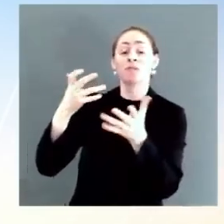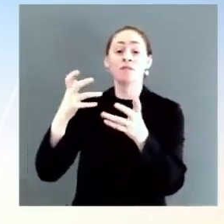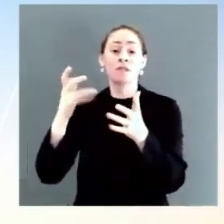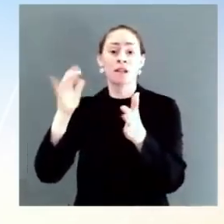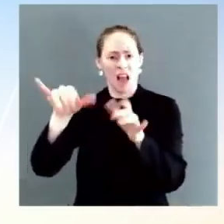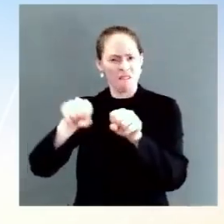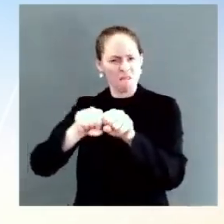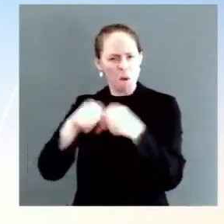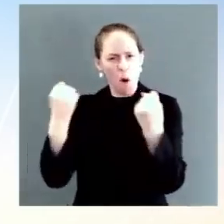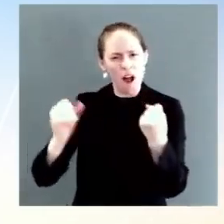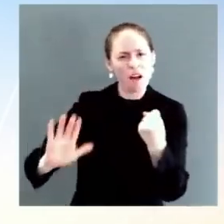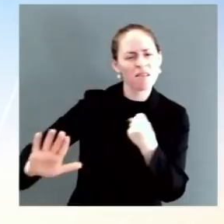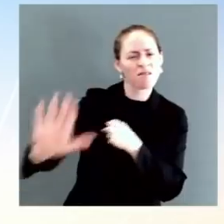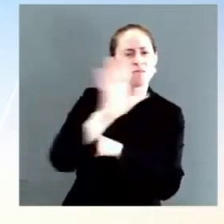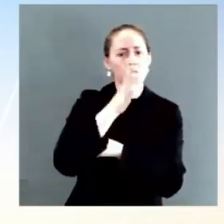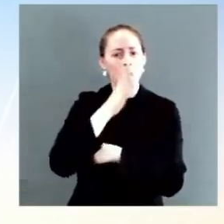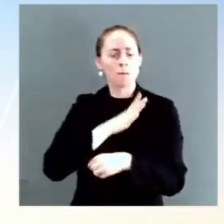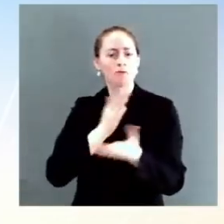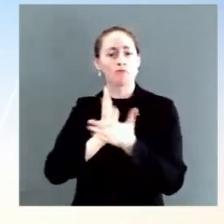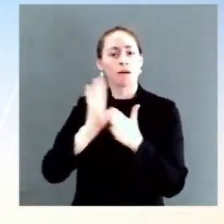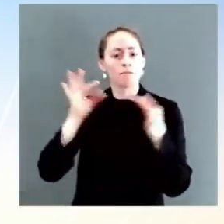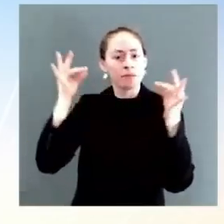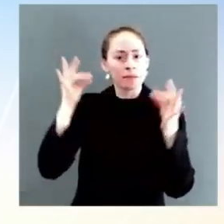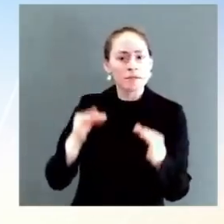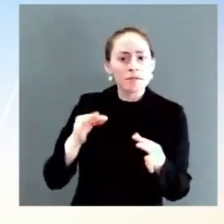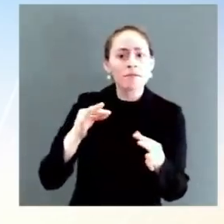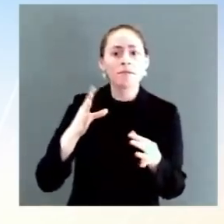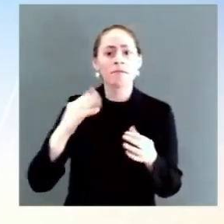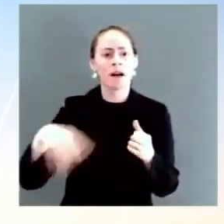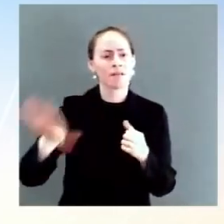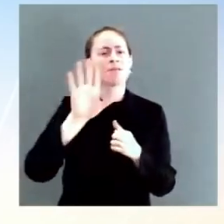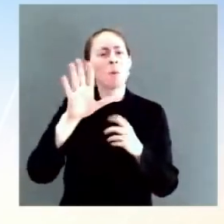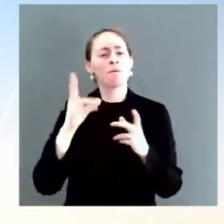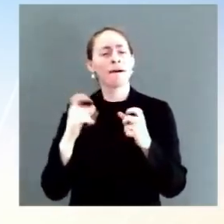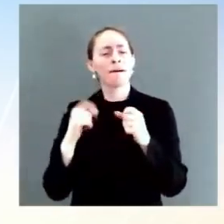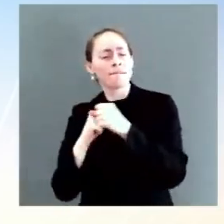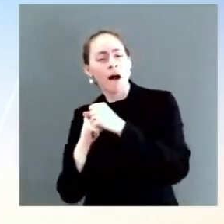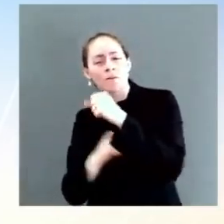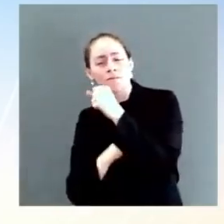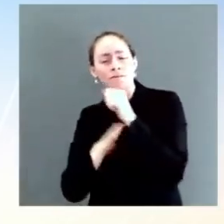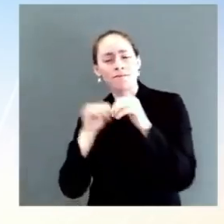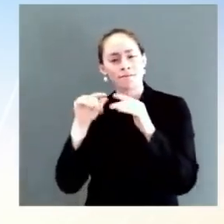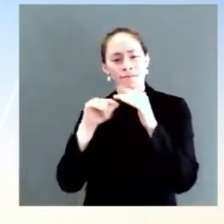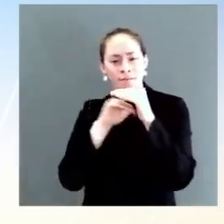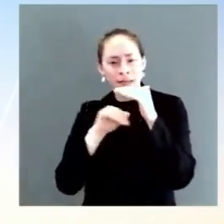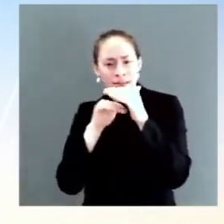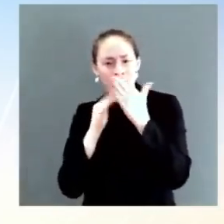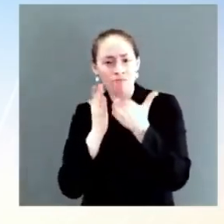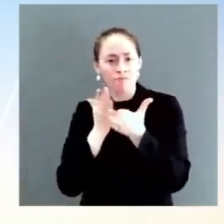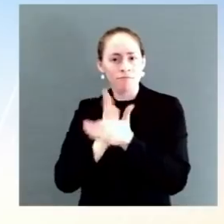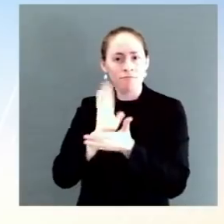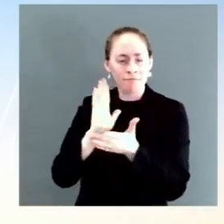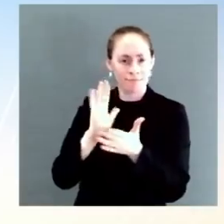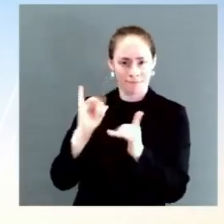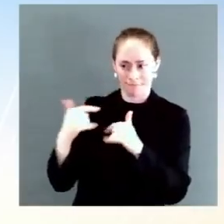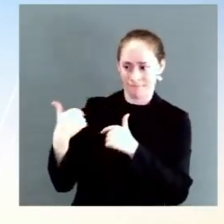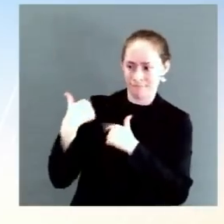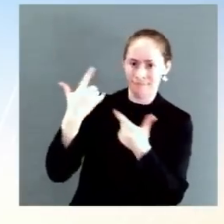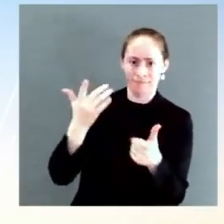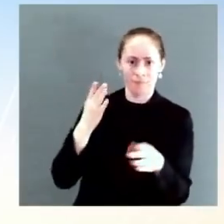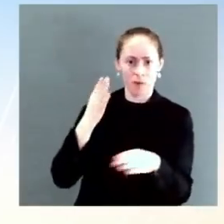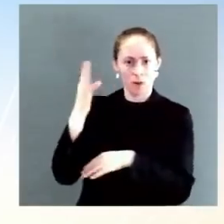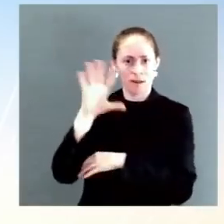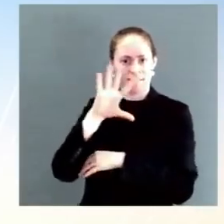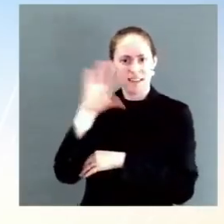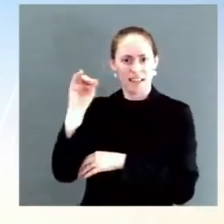under Roe v. Wade for nearly half a century. Every woman, every American deserves access to health care, including reproductive health care, and the president is